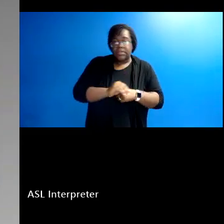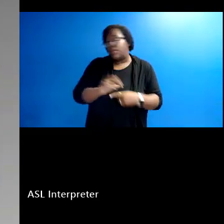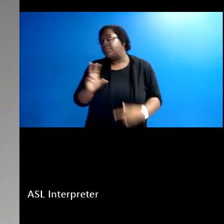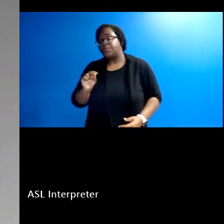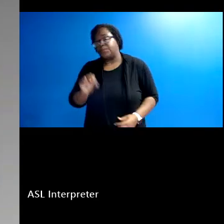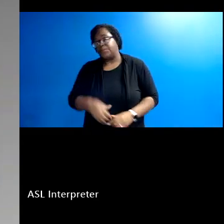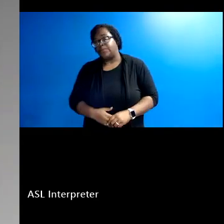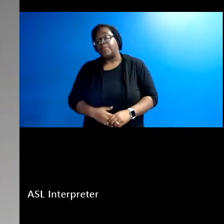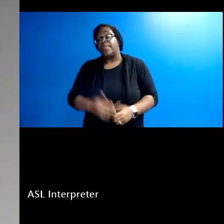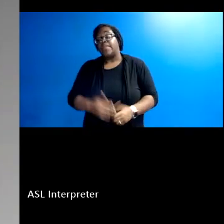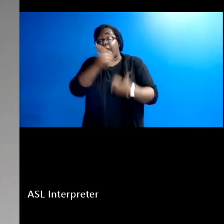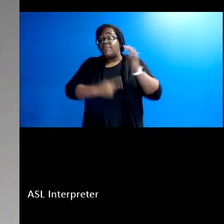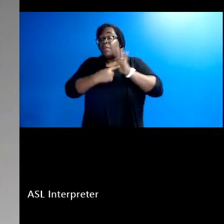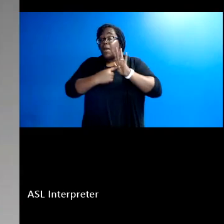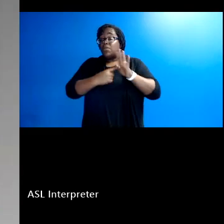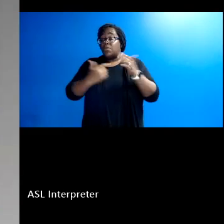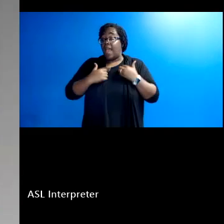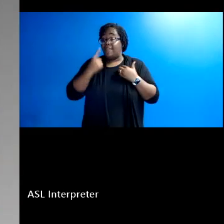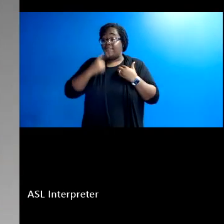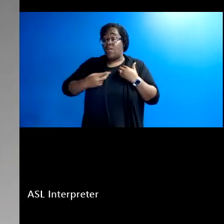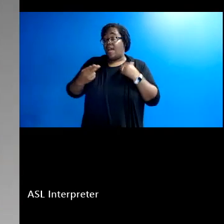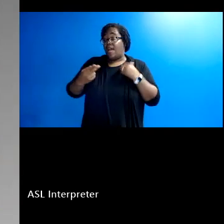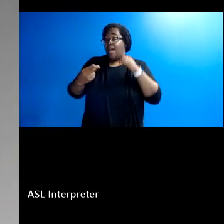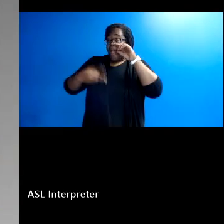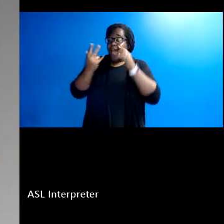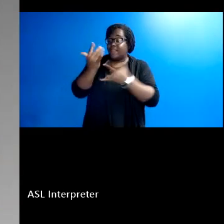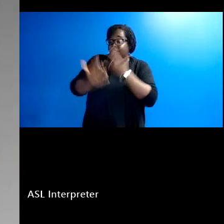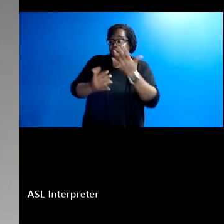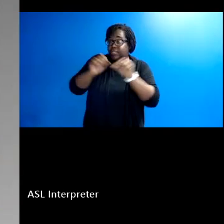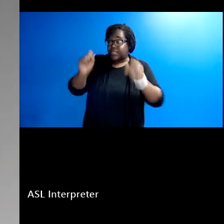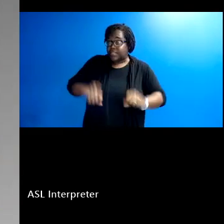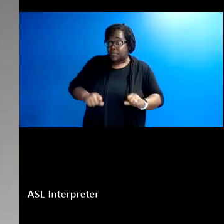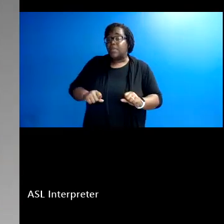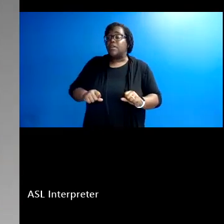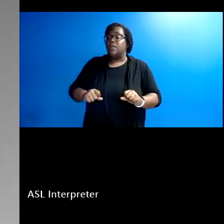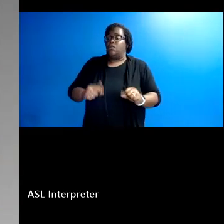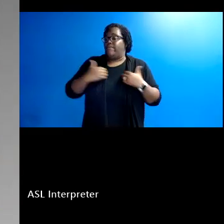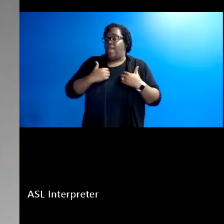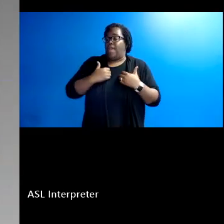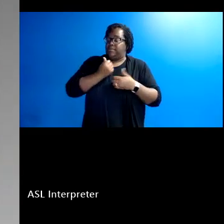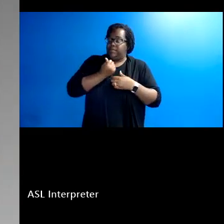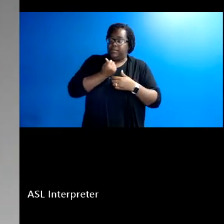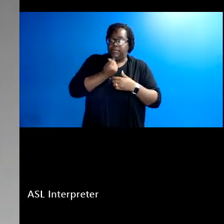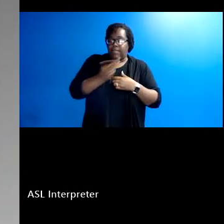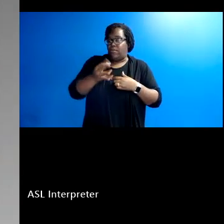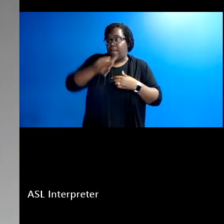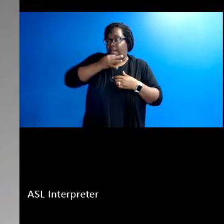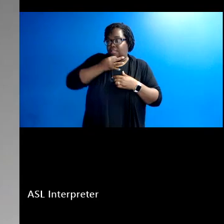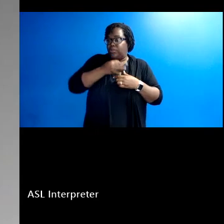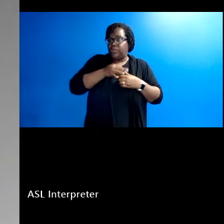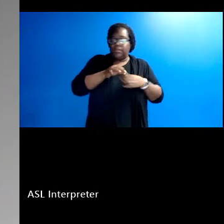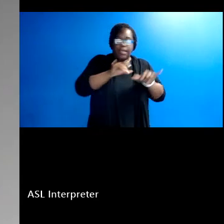fire system, we have had a team of experts, engineers, our fire scientists, review those miles to make sure we